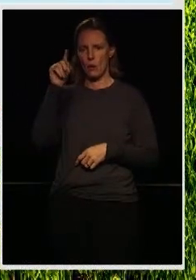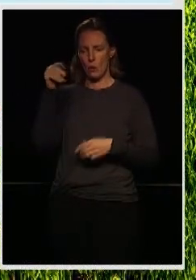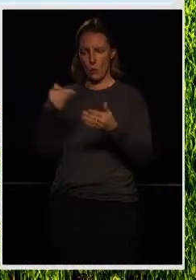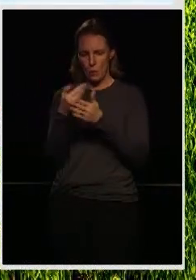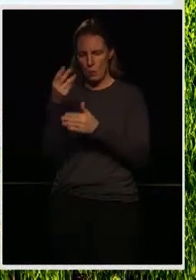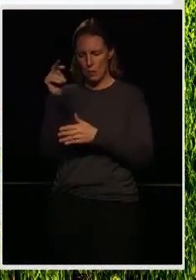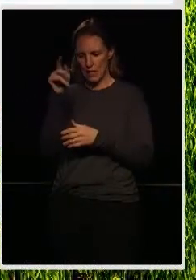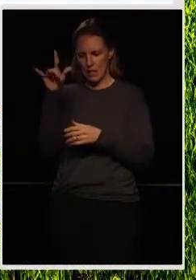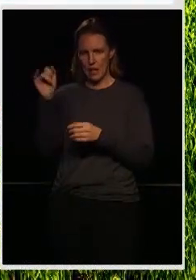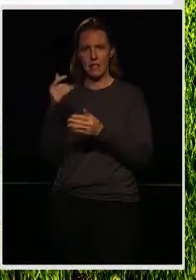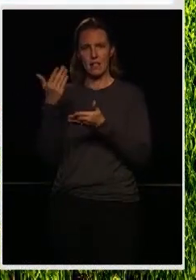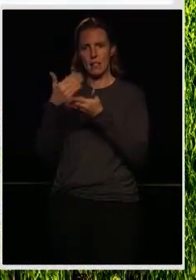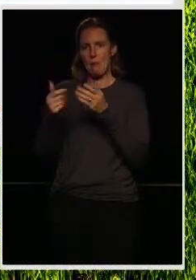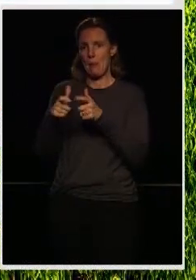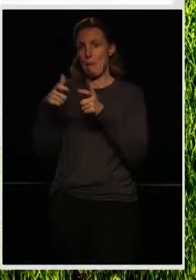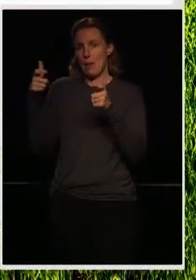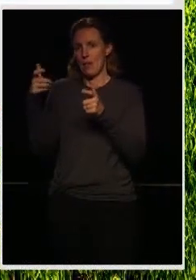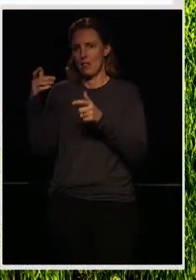dairy markets.